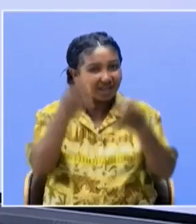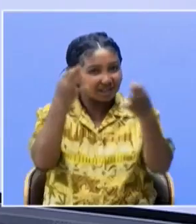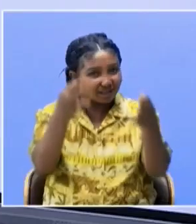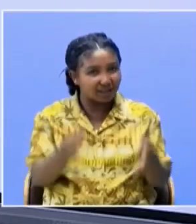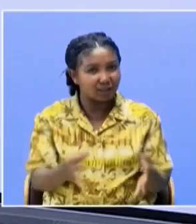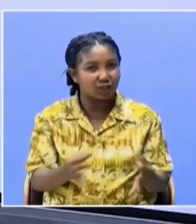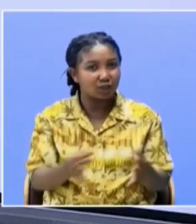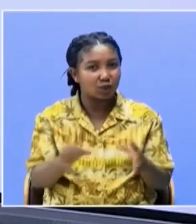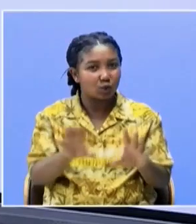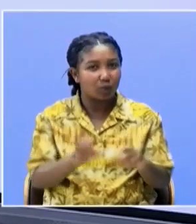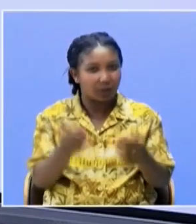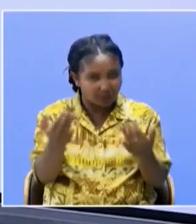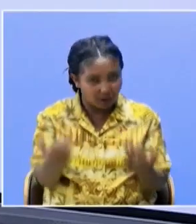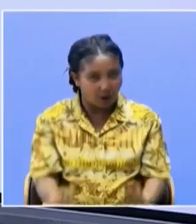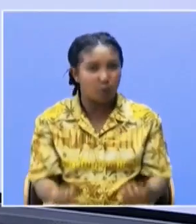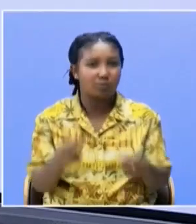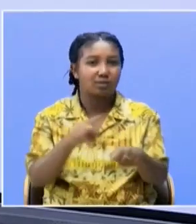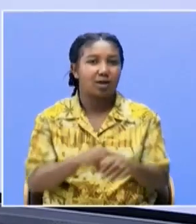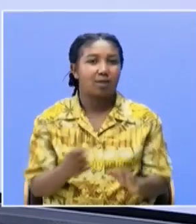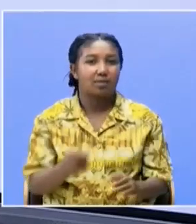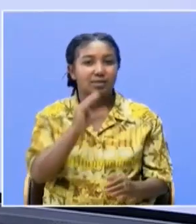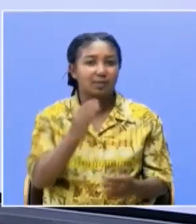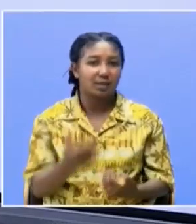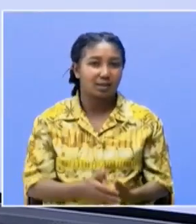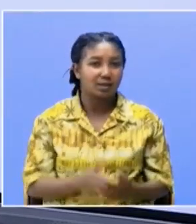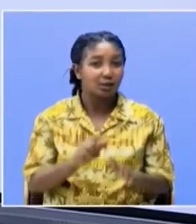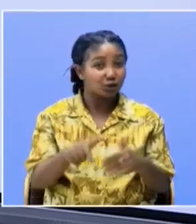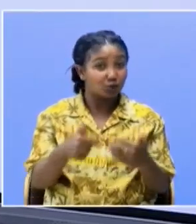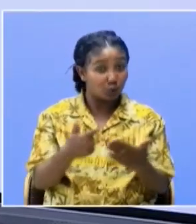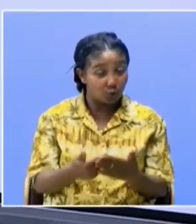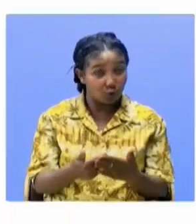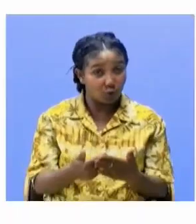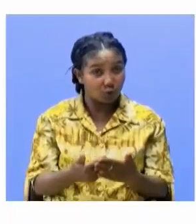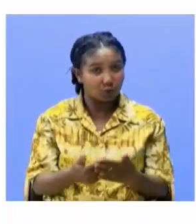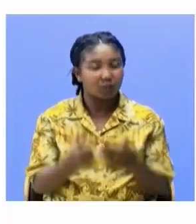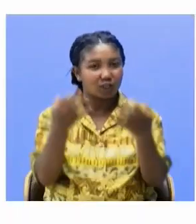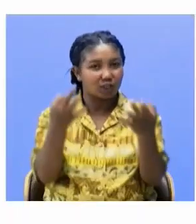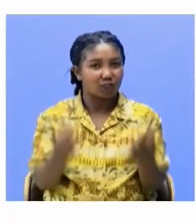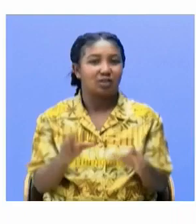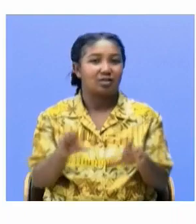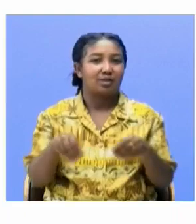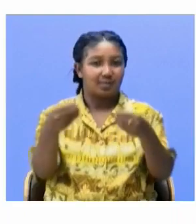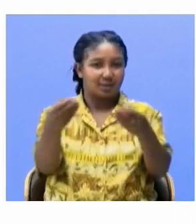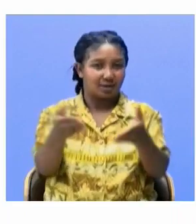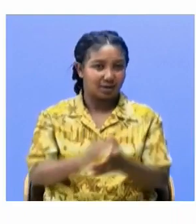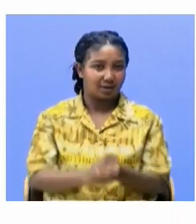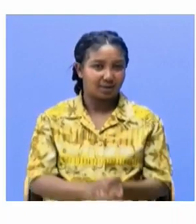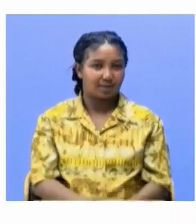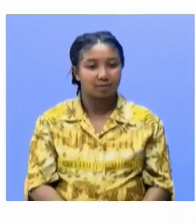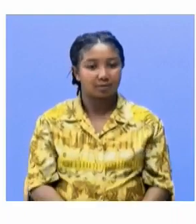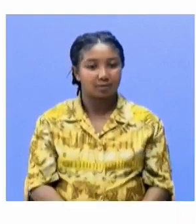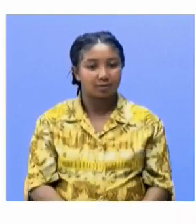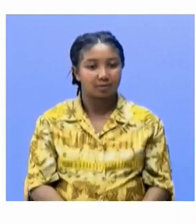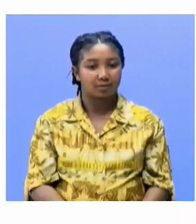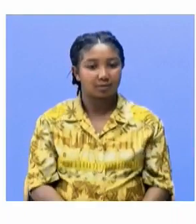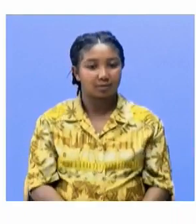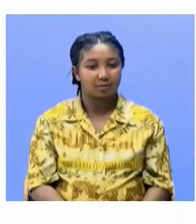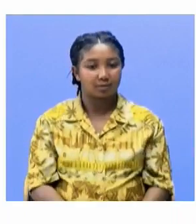that you make at the moment of speaking. So, for decisions, yeah?